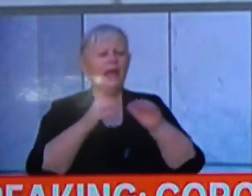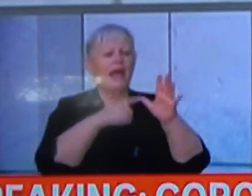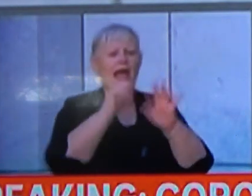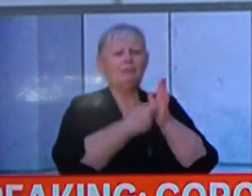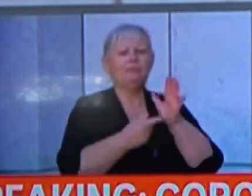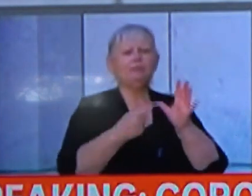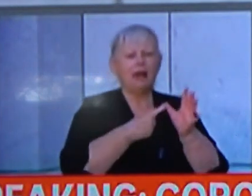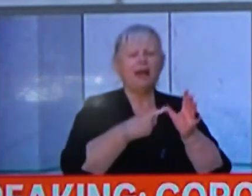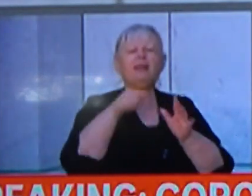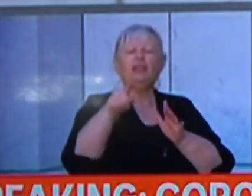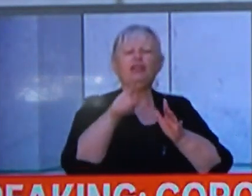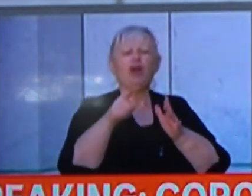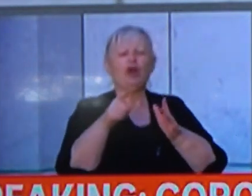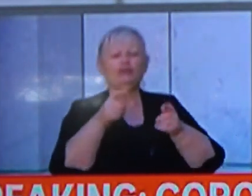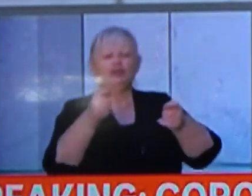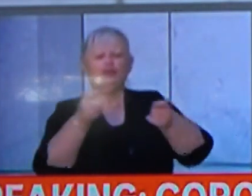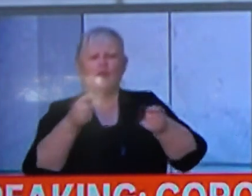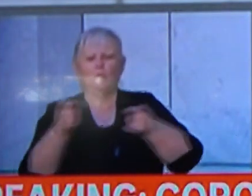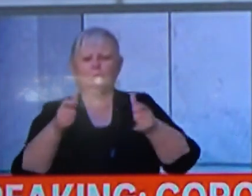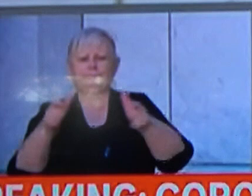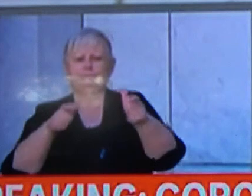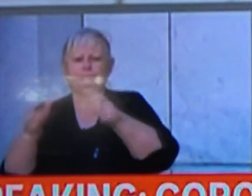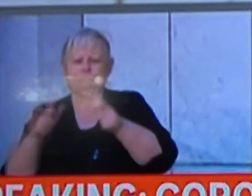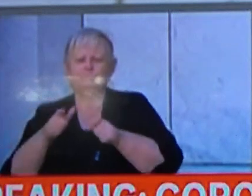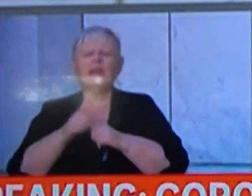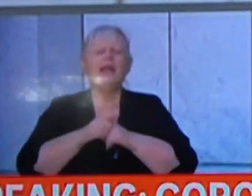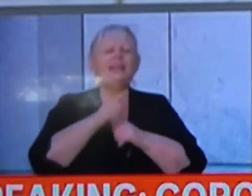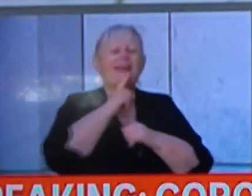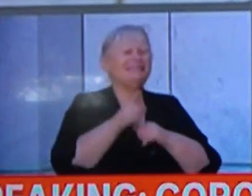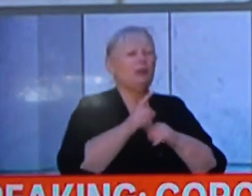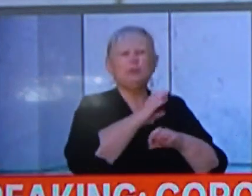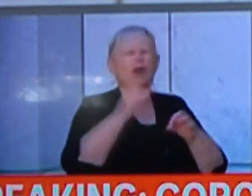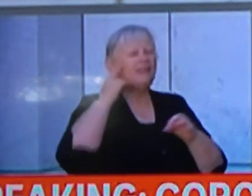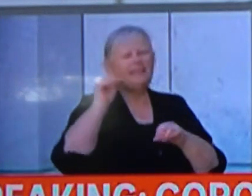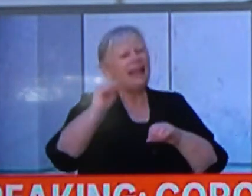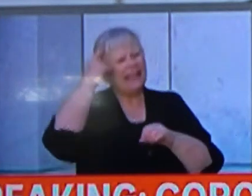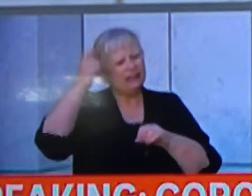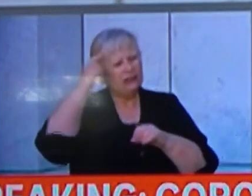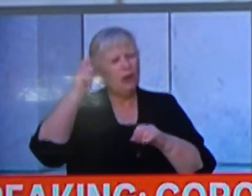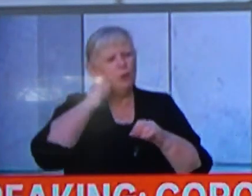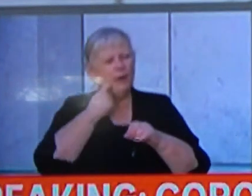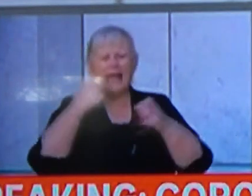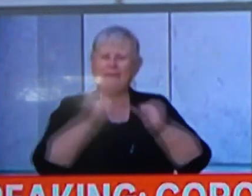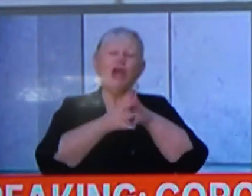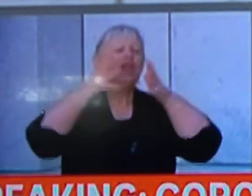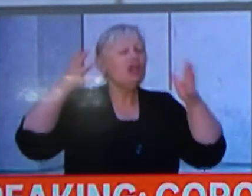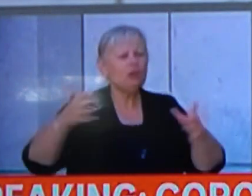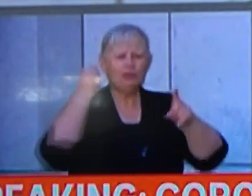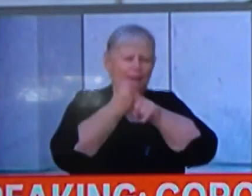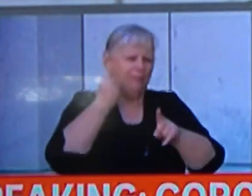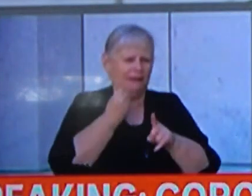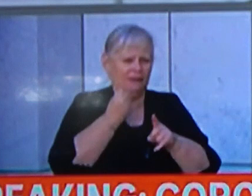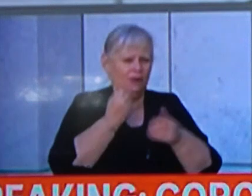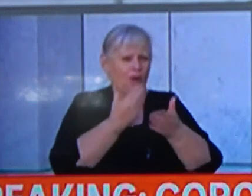APRA, the prudential regulator, has advised the government that they do not expect this initiative to have a significant